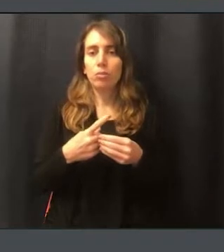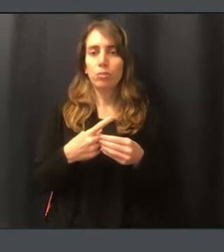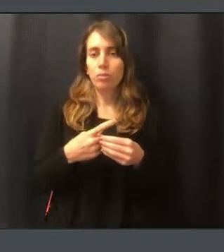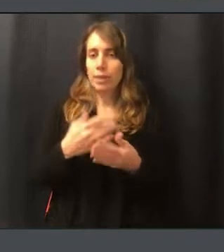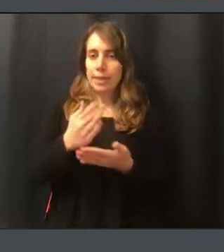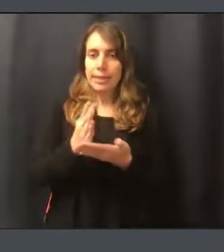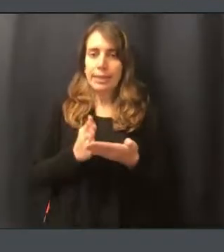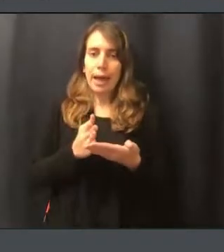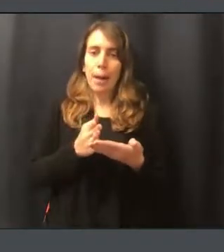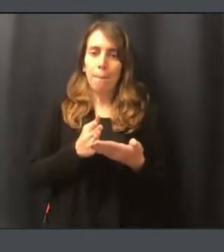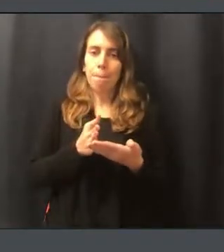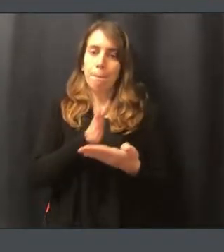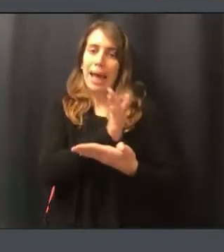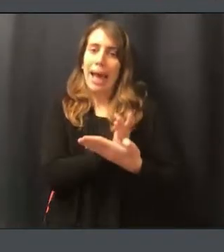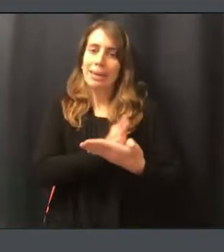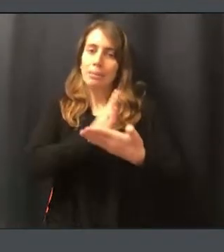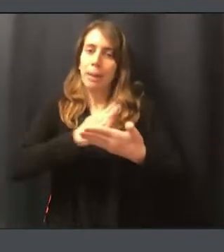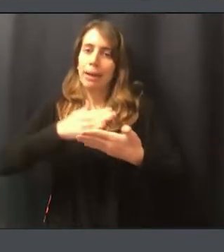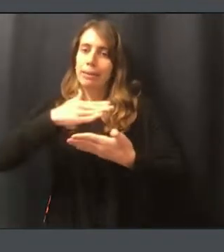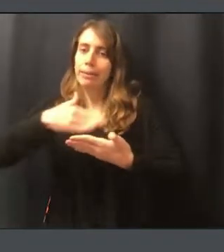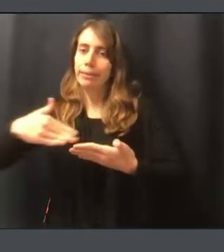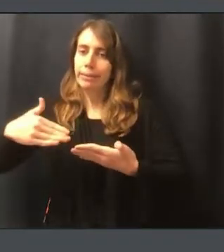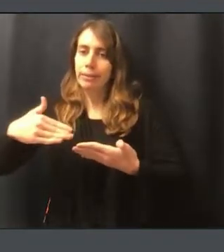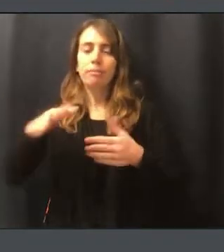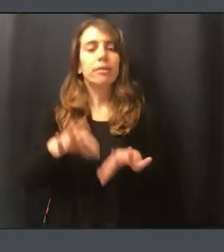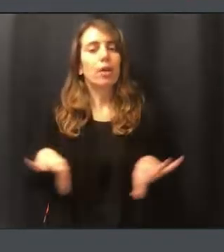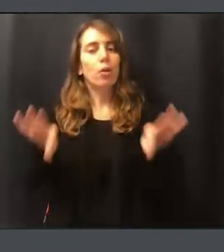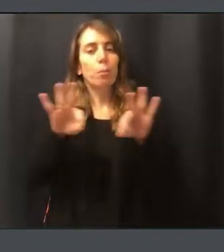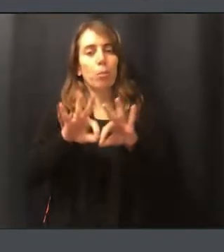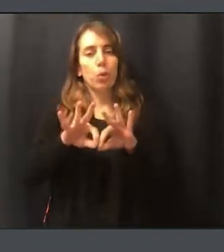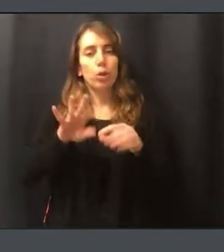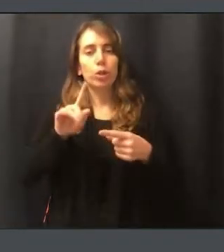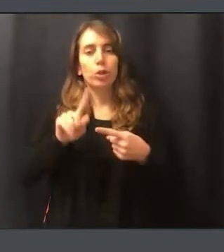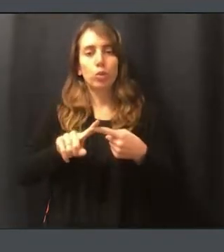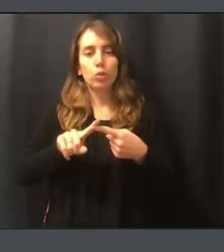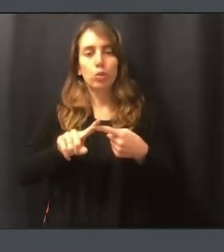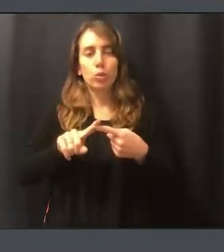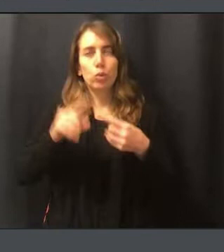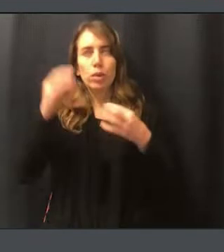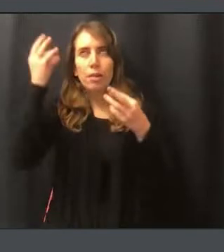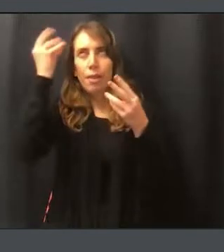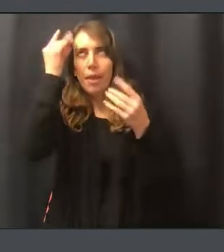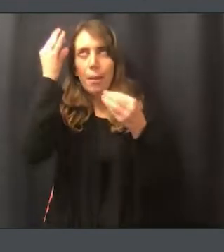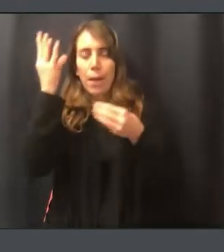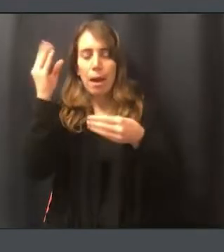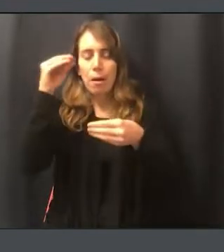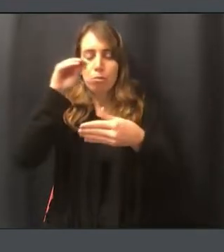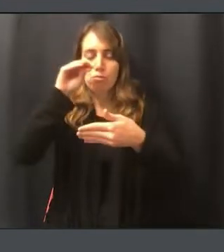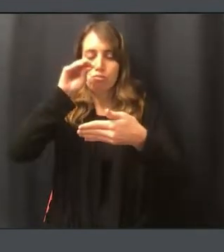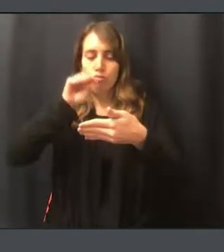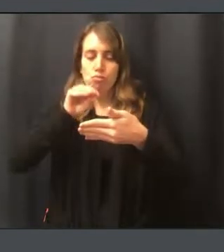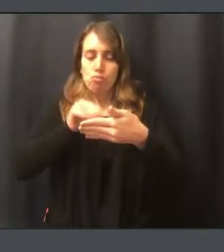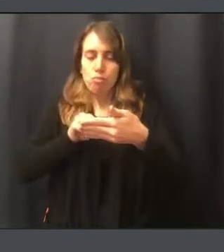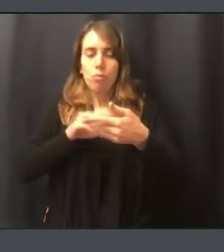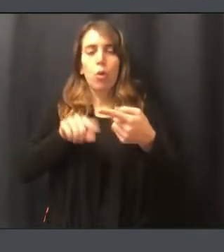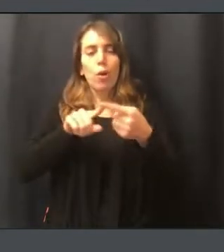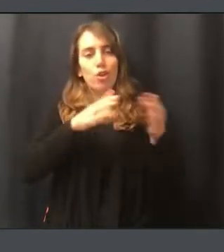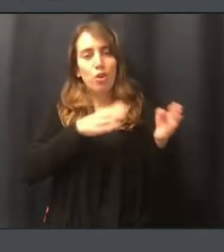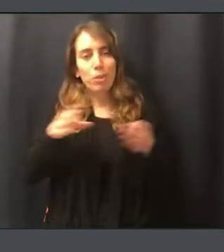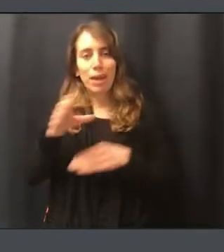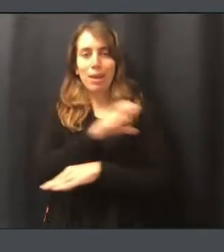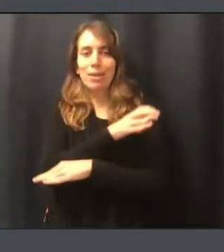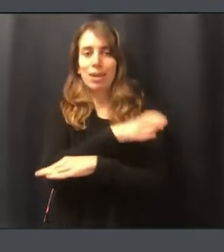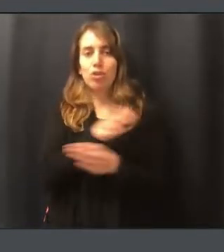some aspects that are important to factor in when you're going to be providing clinical services to dual